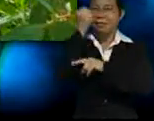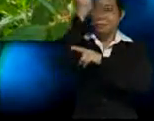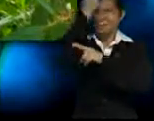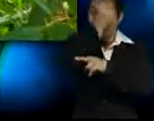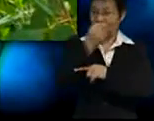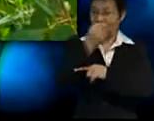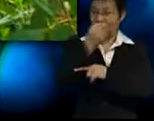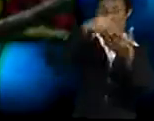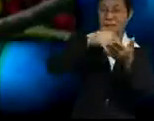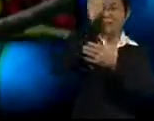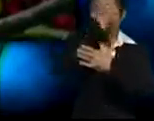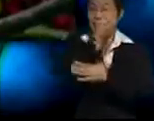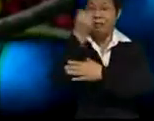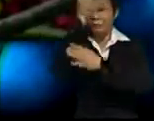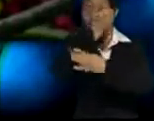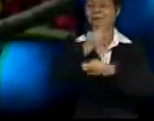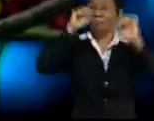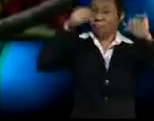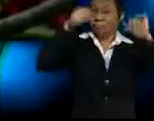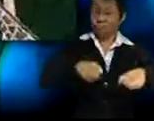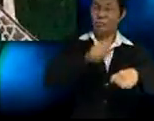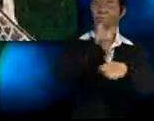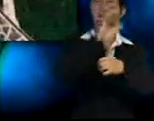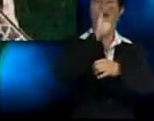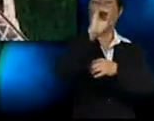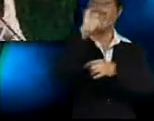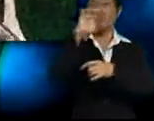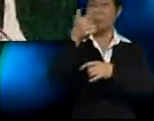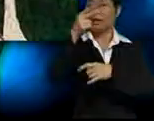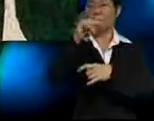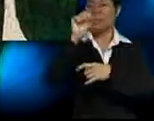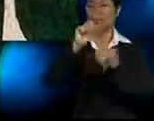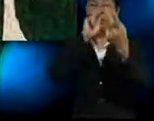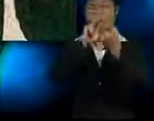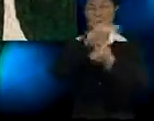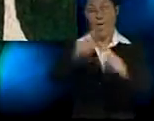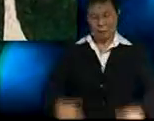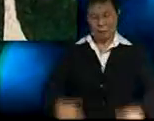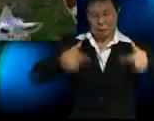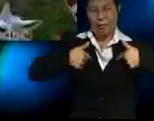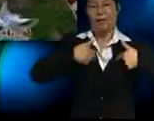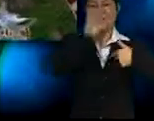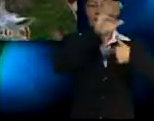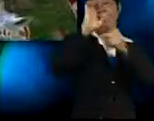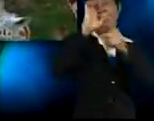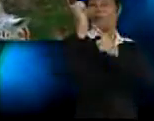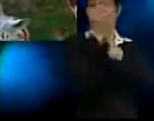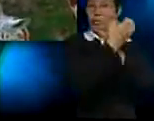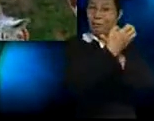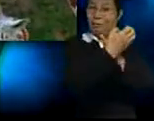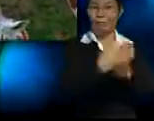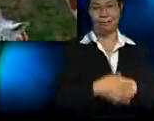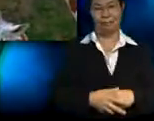These characteristics enable the organisms to adapt and survive in their environment.